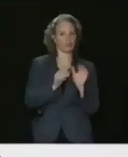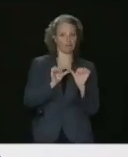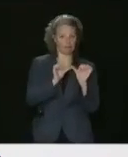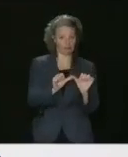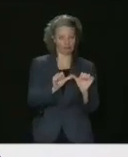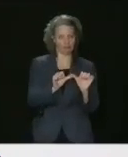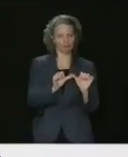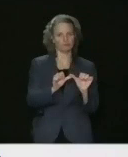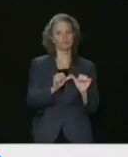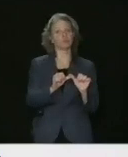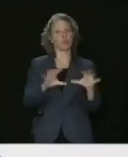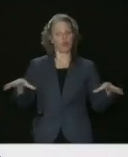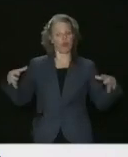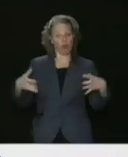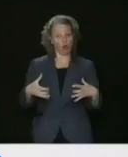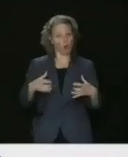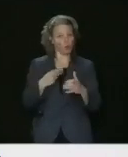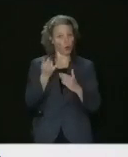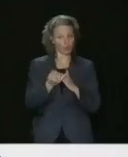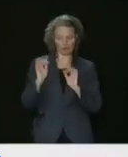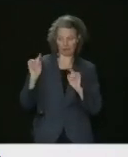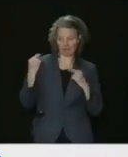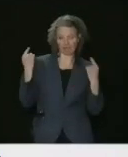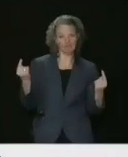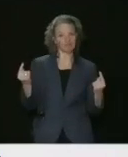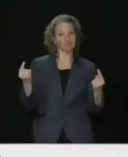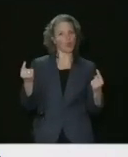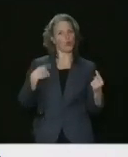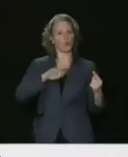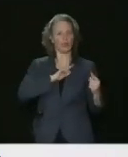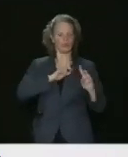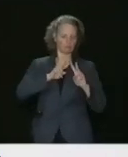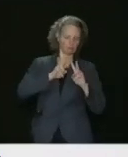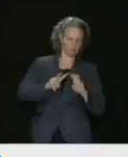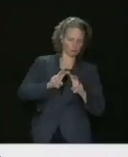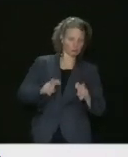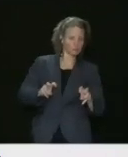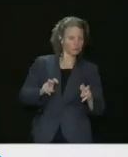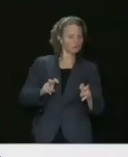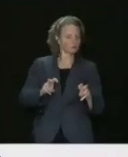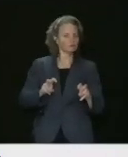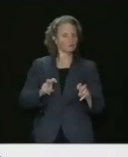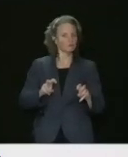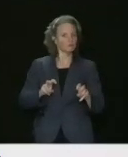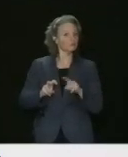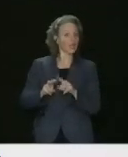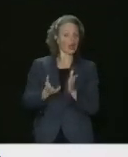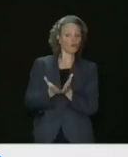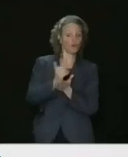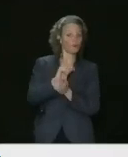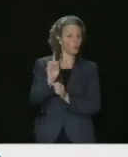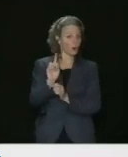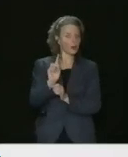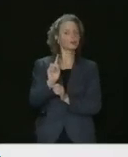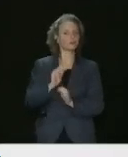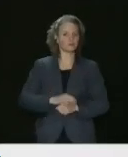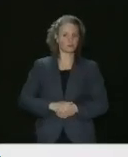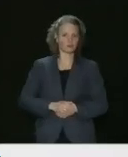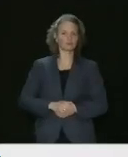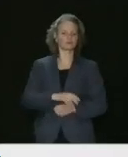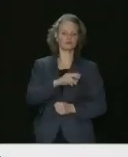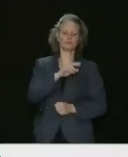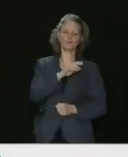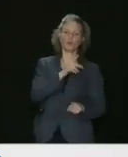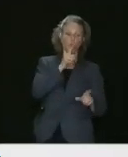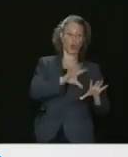Tous les projets aujourd'hui ont été examinés. Have been examined and recommended by our